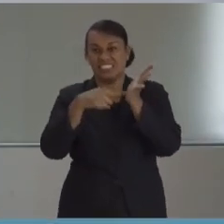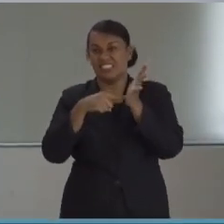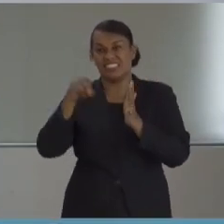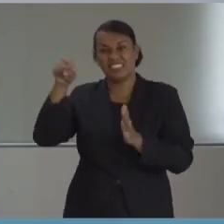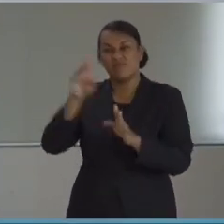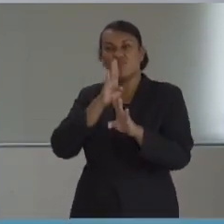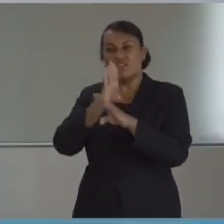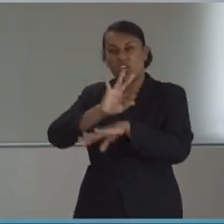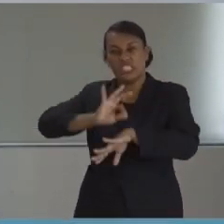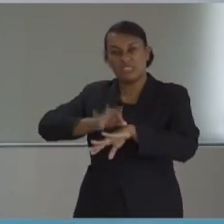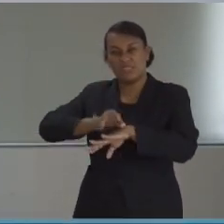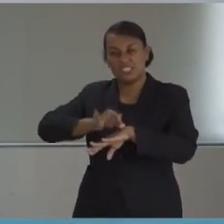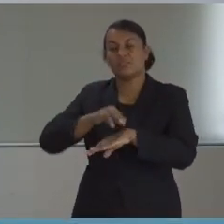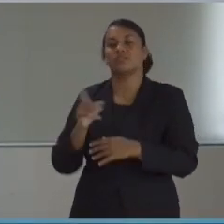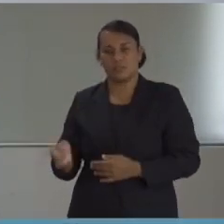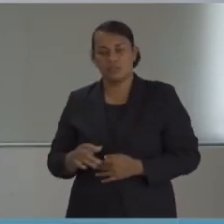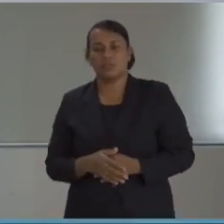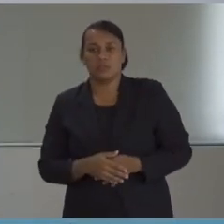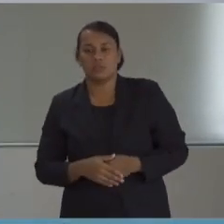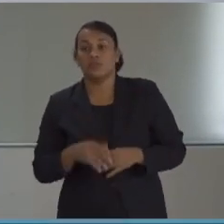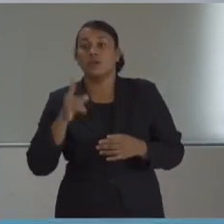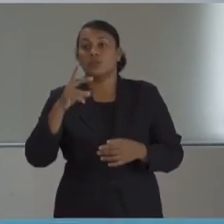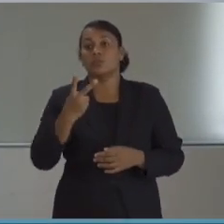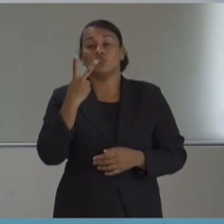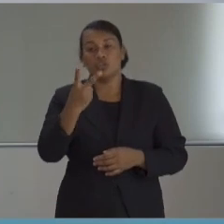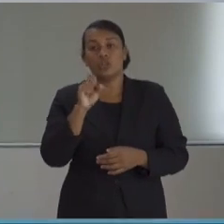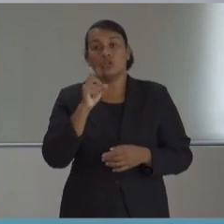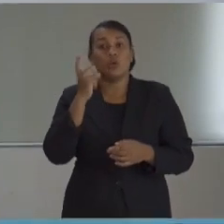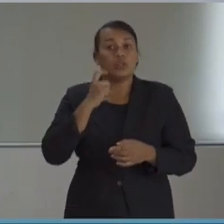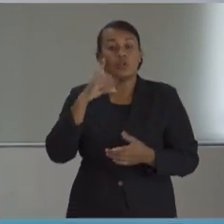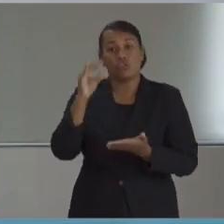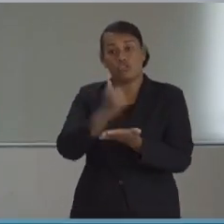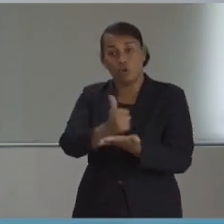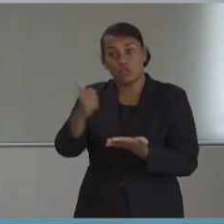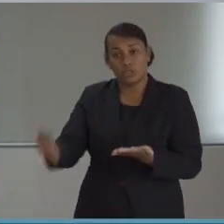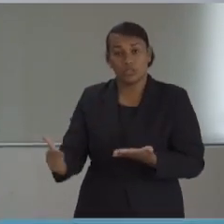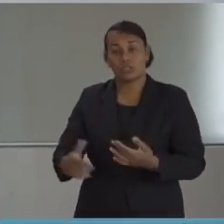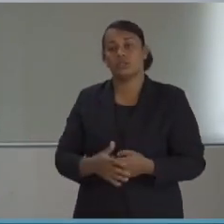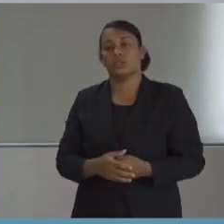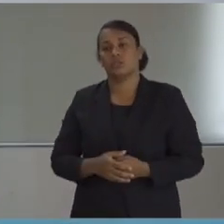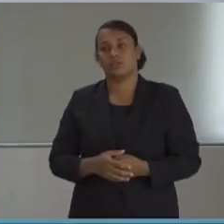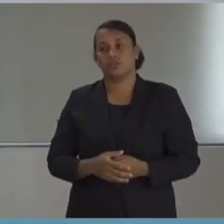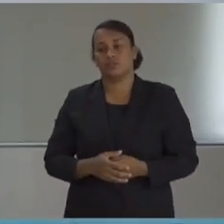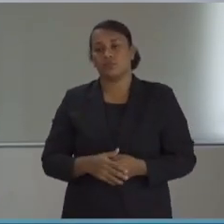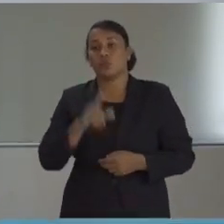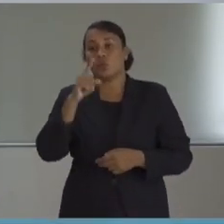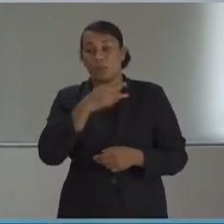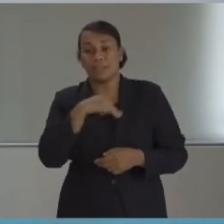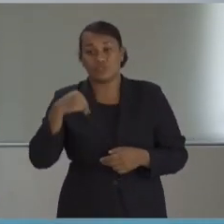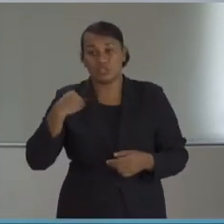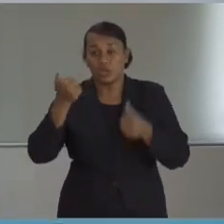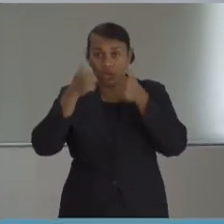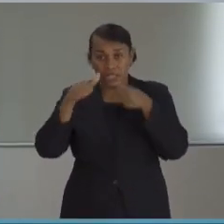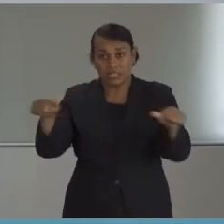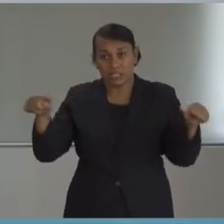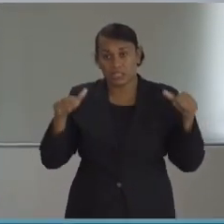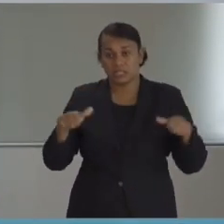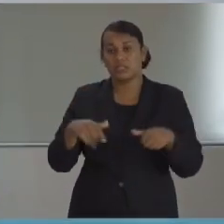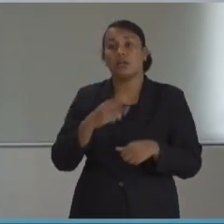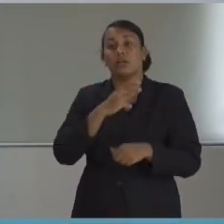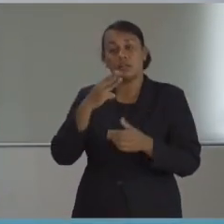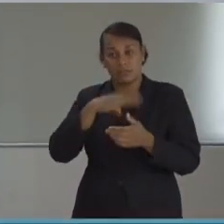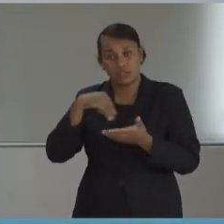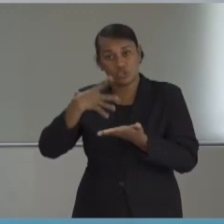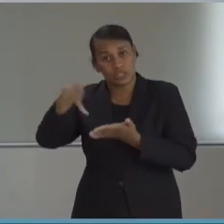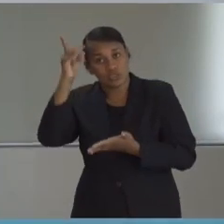from Water Authority, and 5 from the Ministry of Agriculture, Education, Fiji Red Cross, and of course